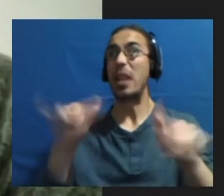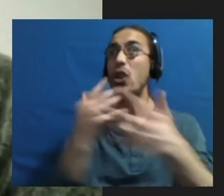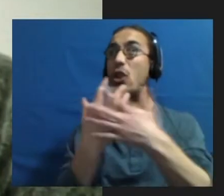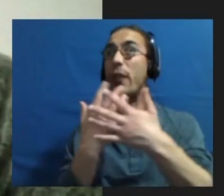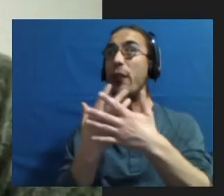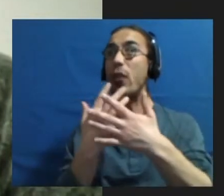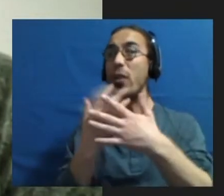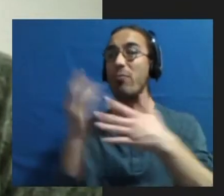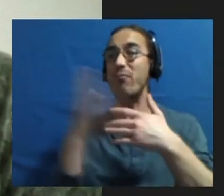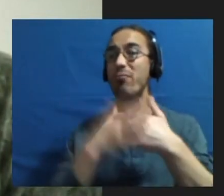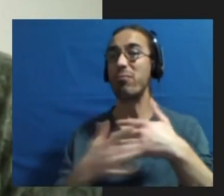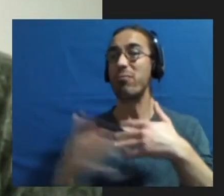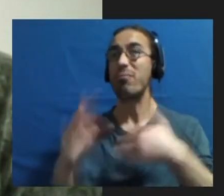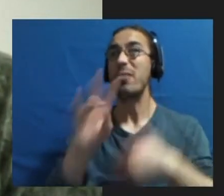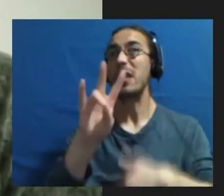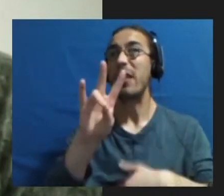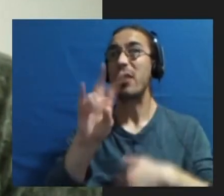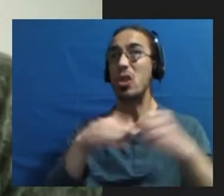So